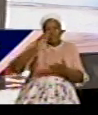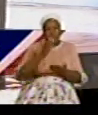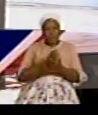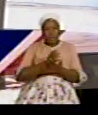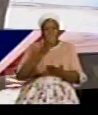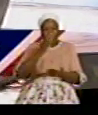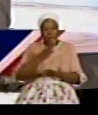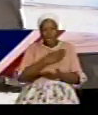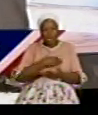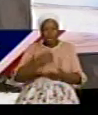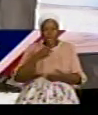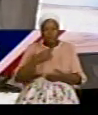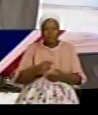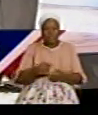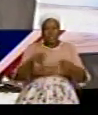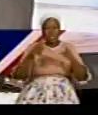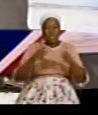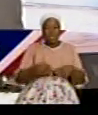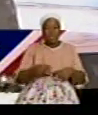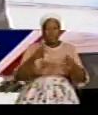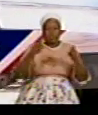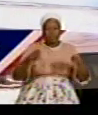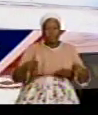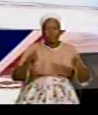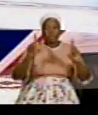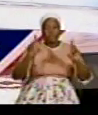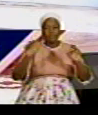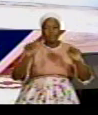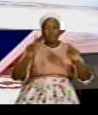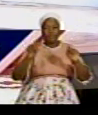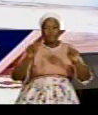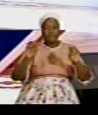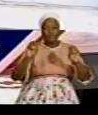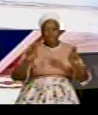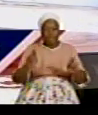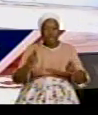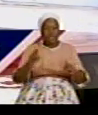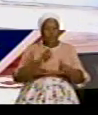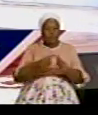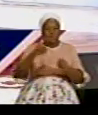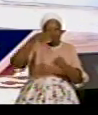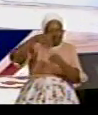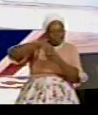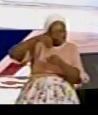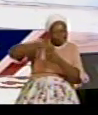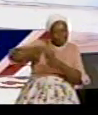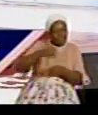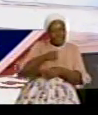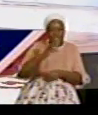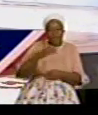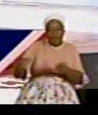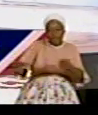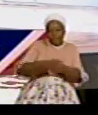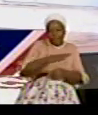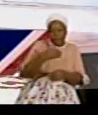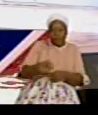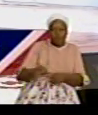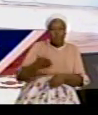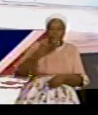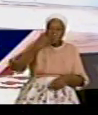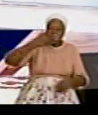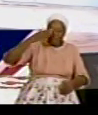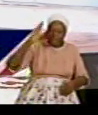the platter, but within they are full of extortion and